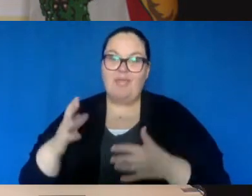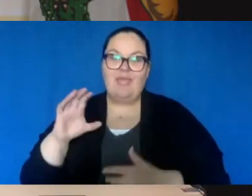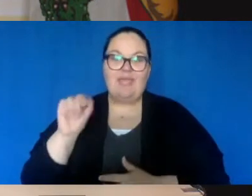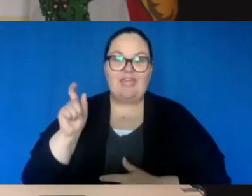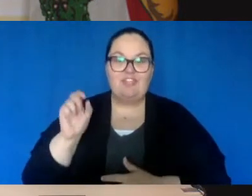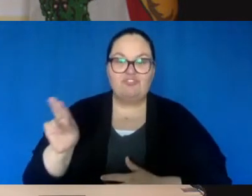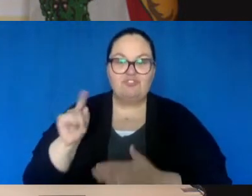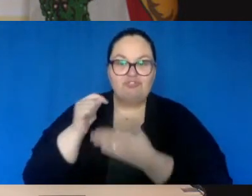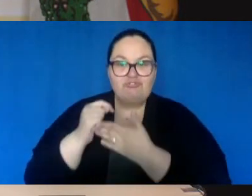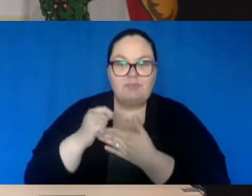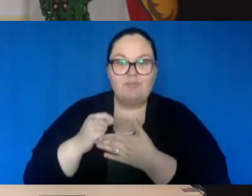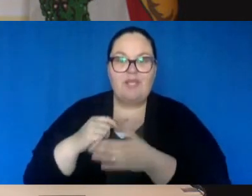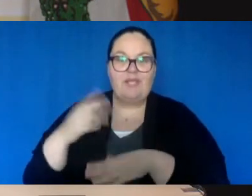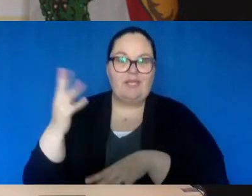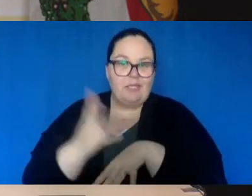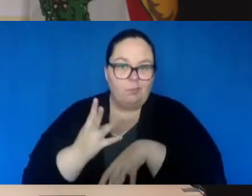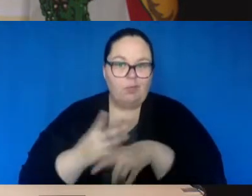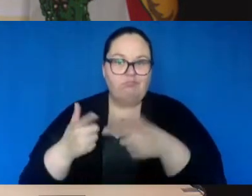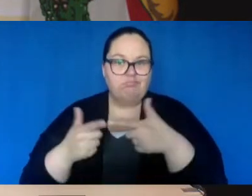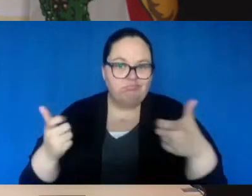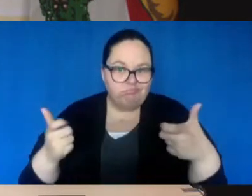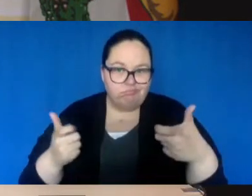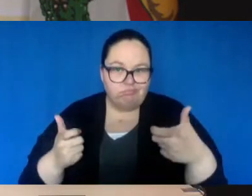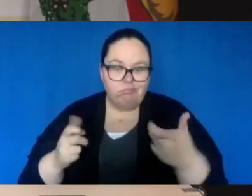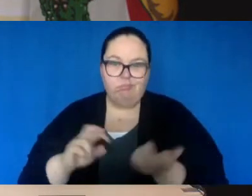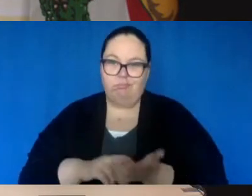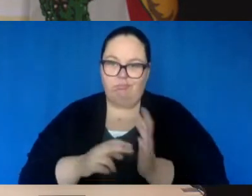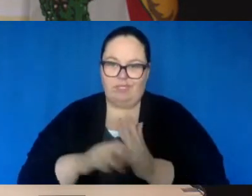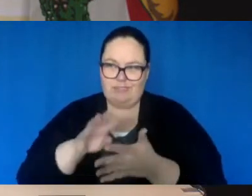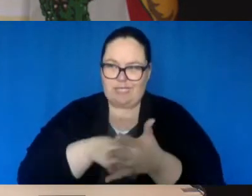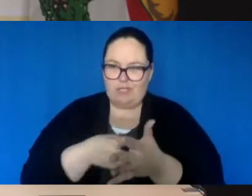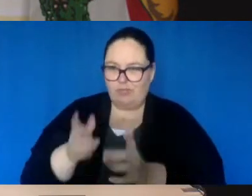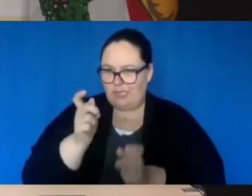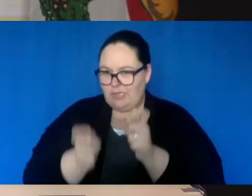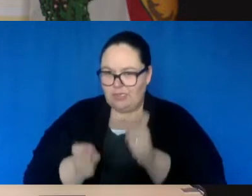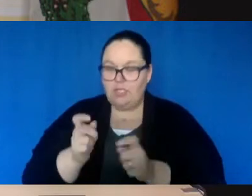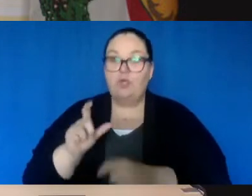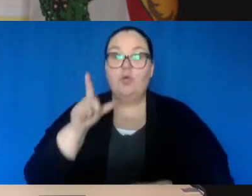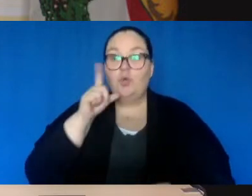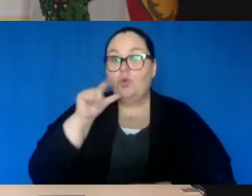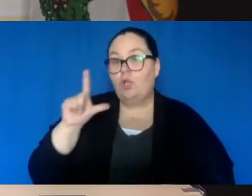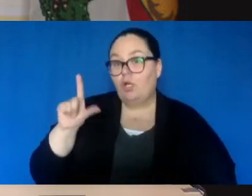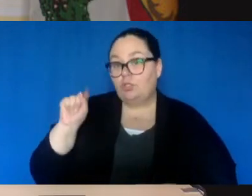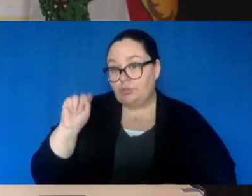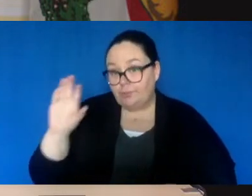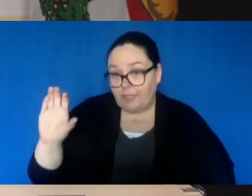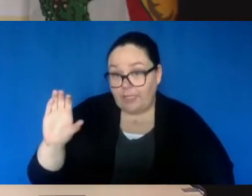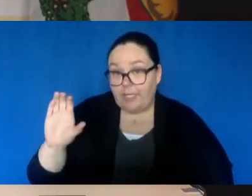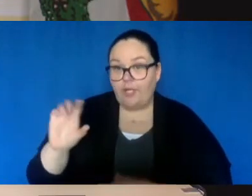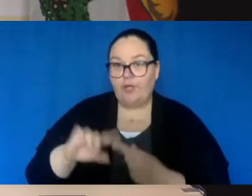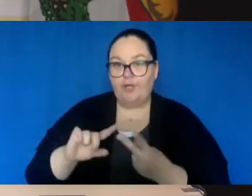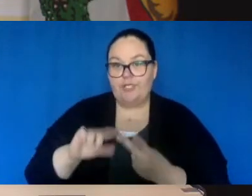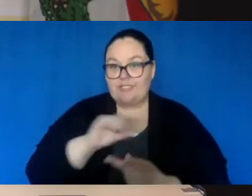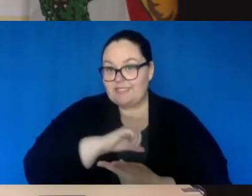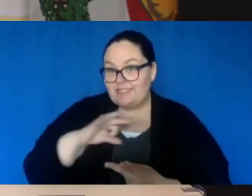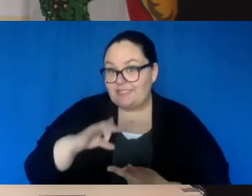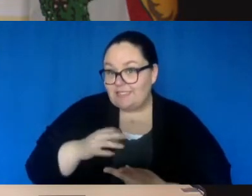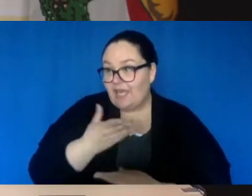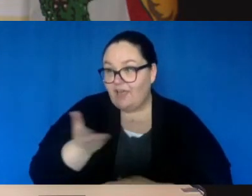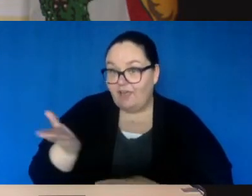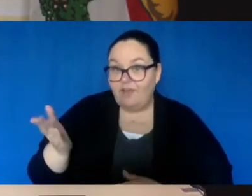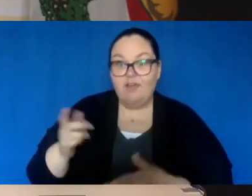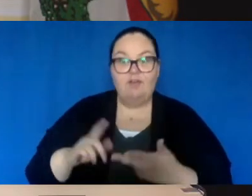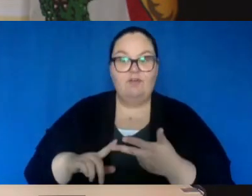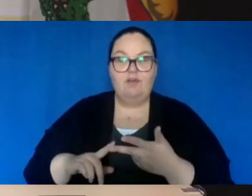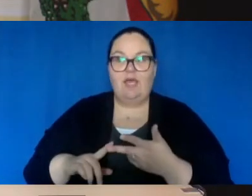treatment currently and that type of thing. We know who the long-term care residents and staff are. We also can identify